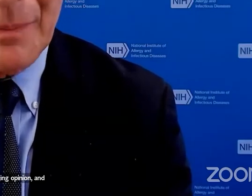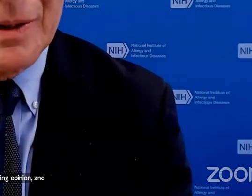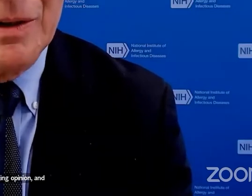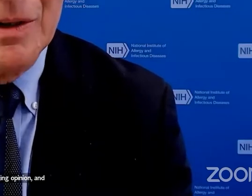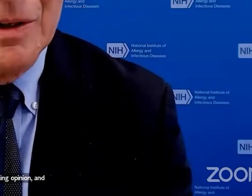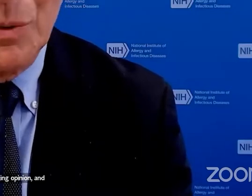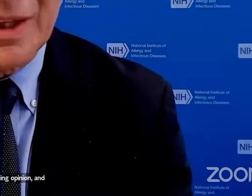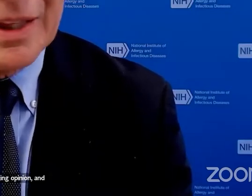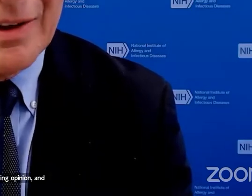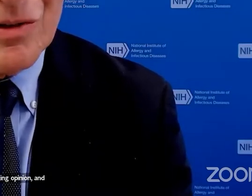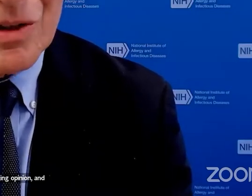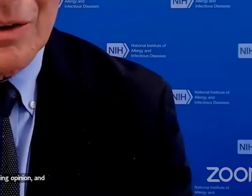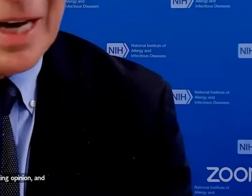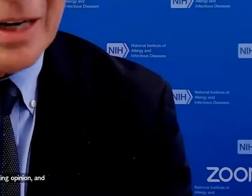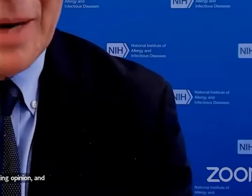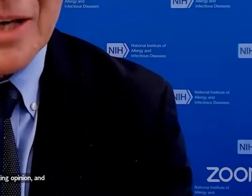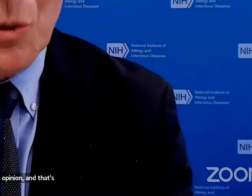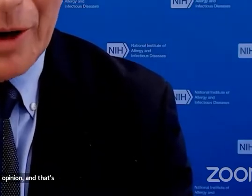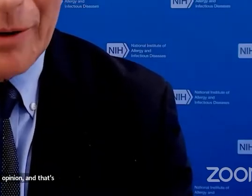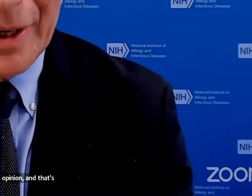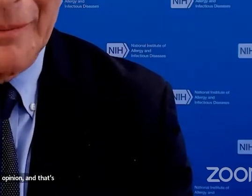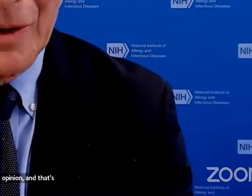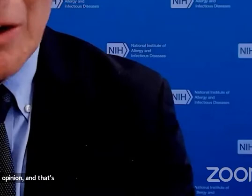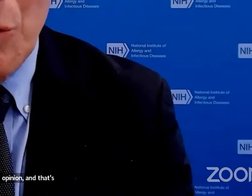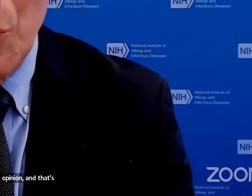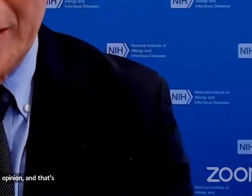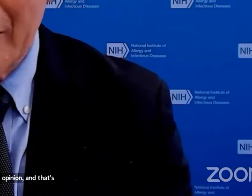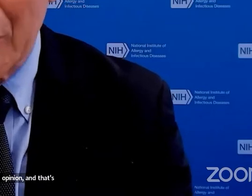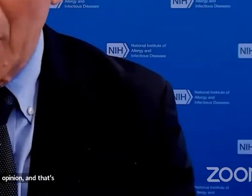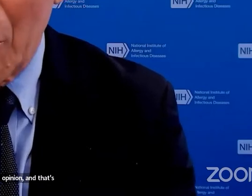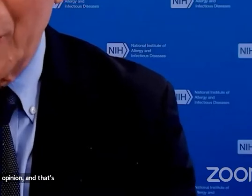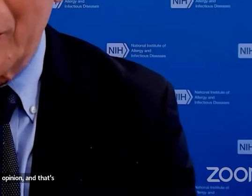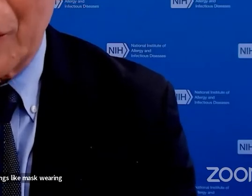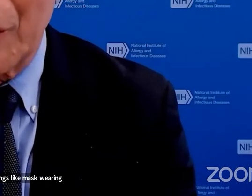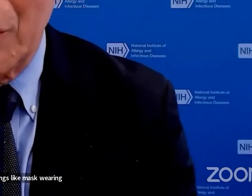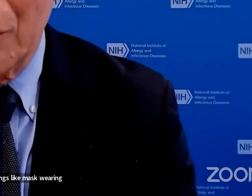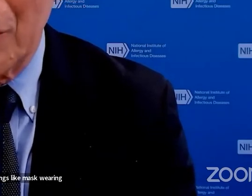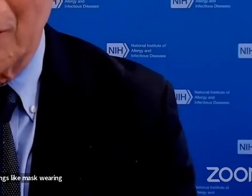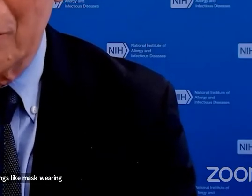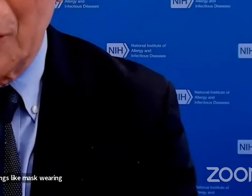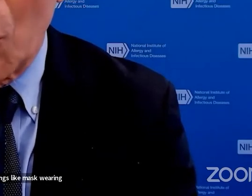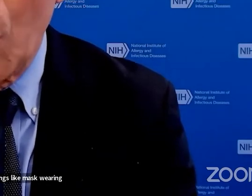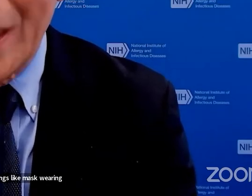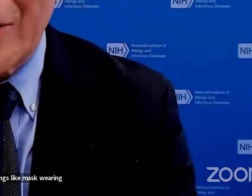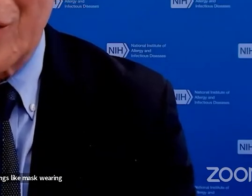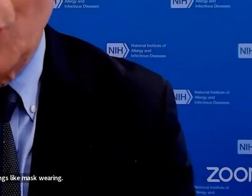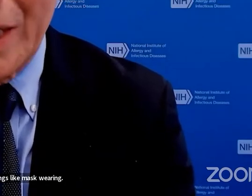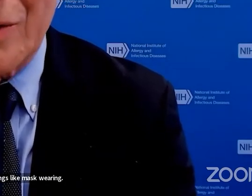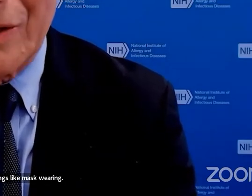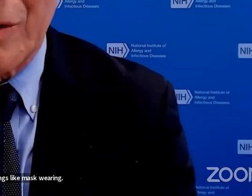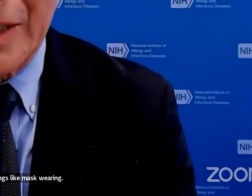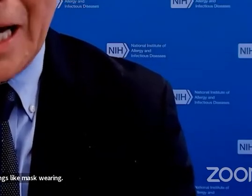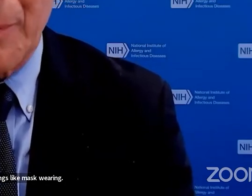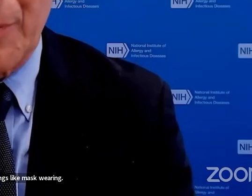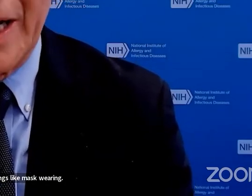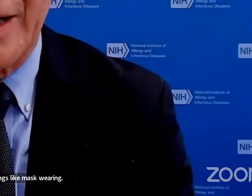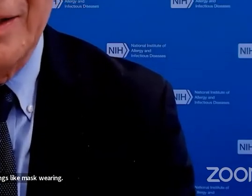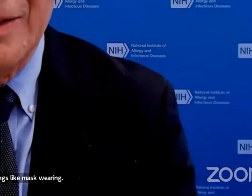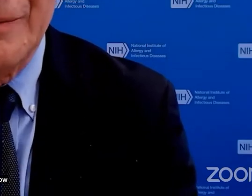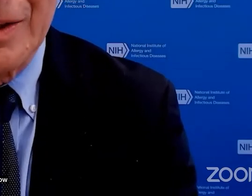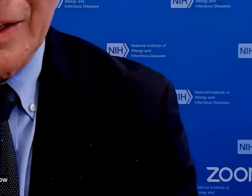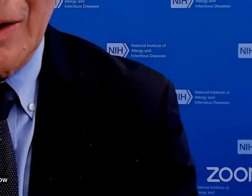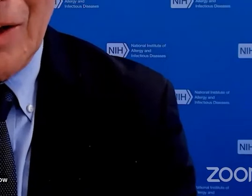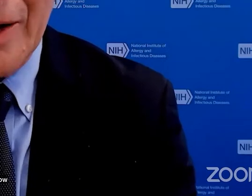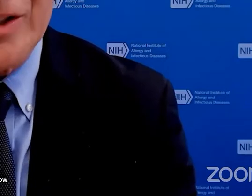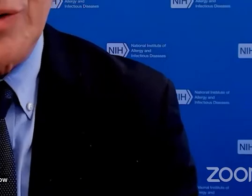exactly what happened with things like mask wearing we didn't know until you know weeks and weeks into the